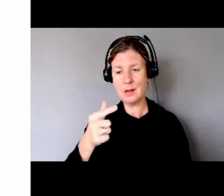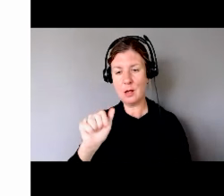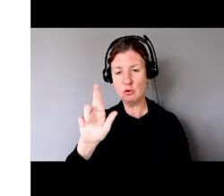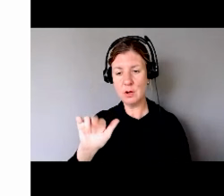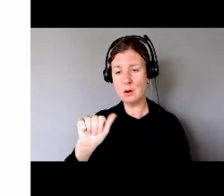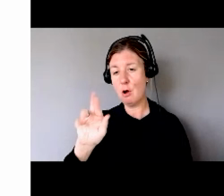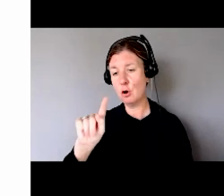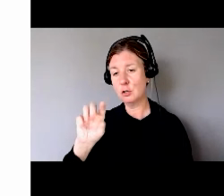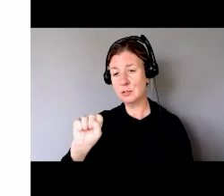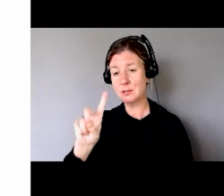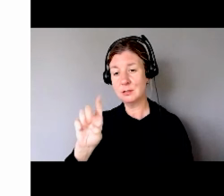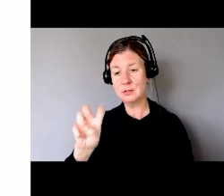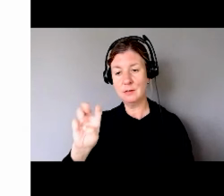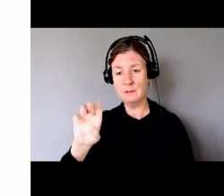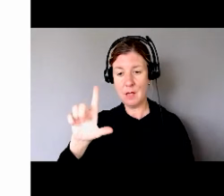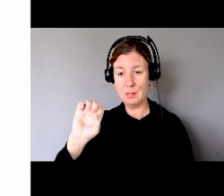calgaryartsdevelopment.com.